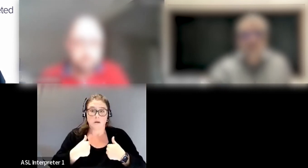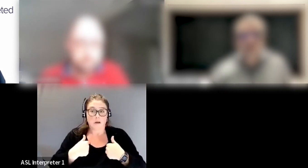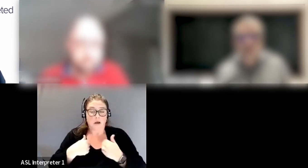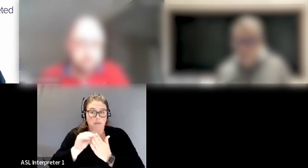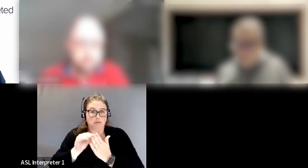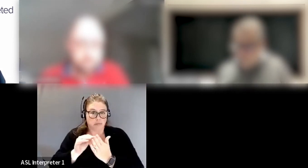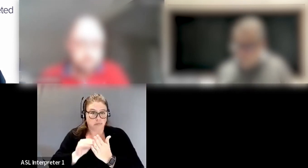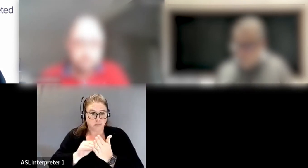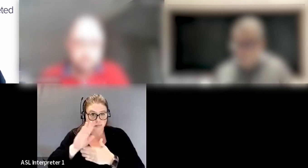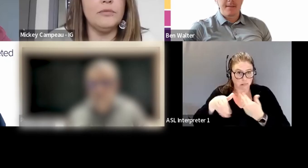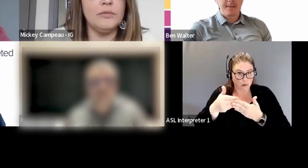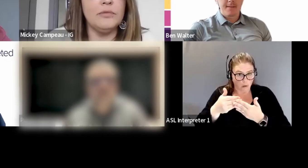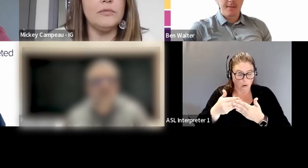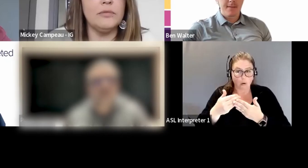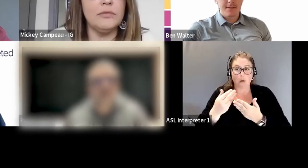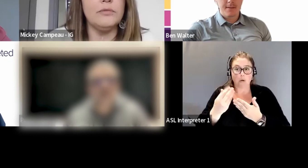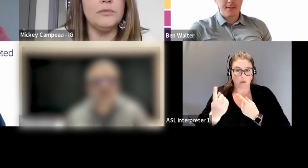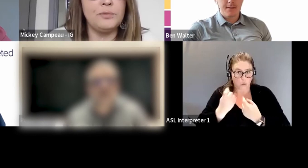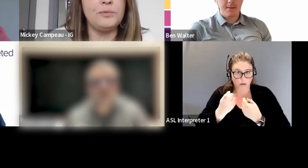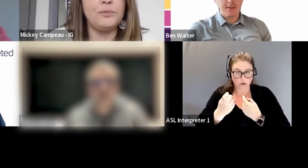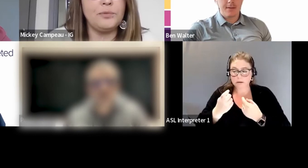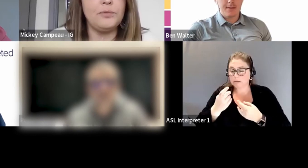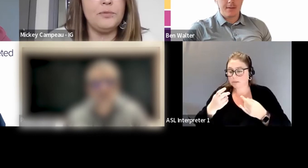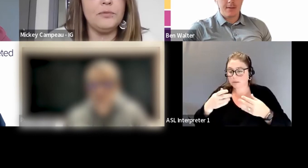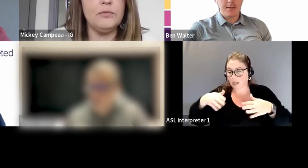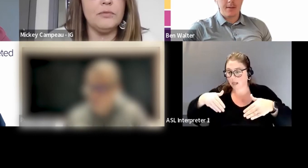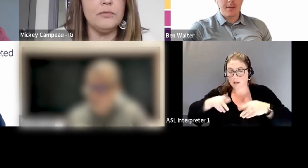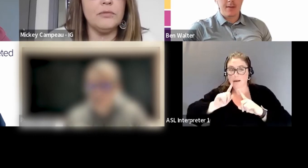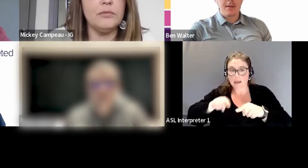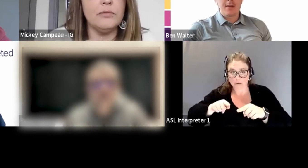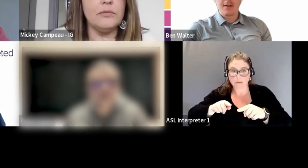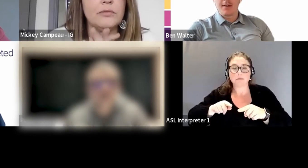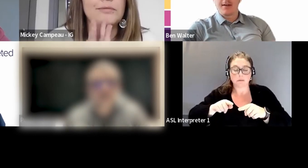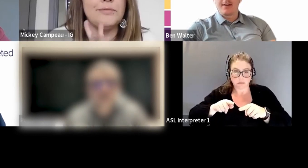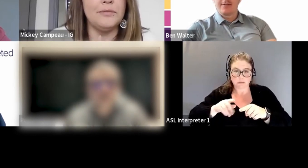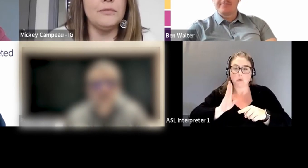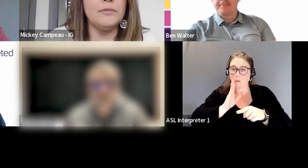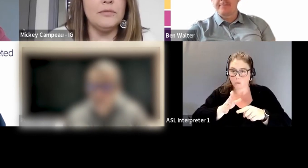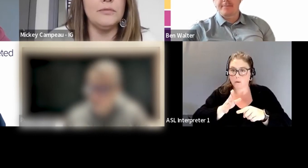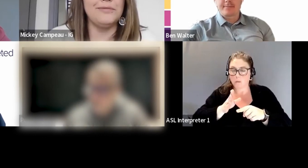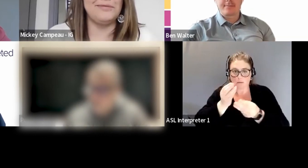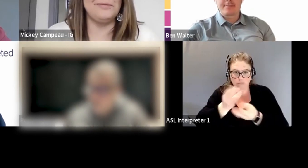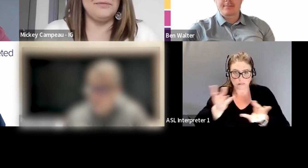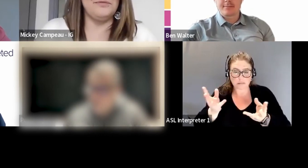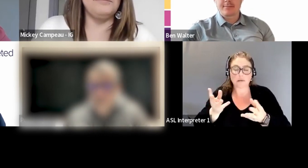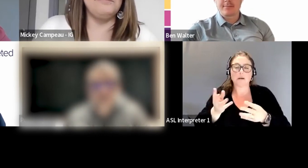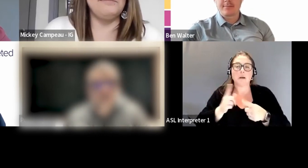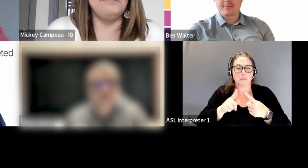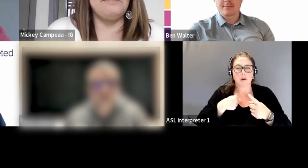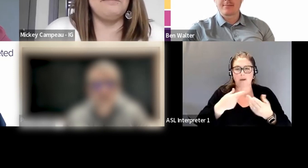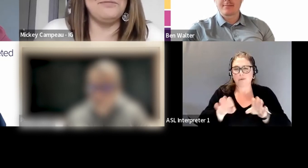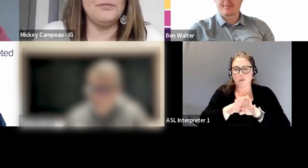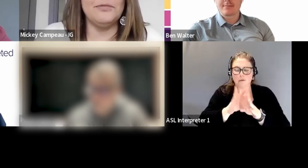today, so I'll be able to tell which ones we haven't answered. And yeah, we'll wrap just to be cognizant of our lovely presenters'